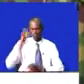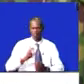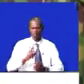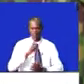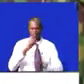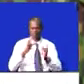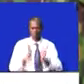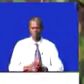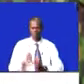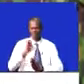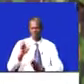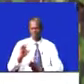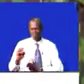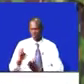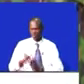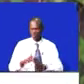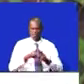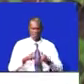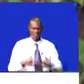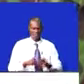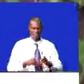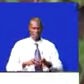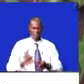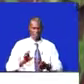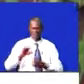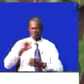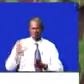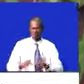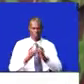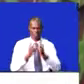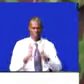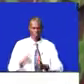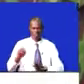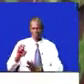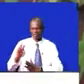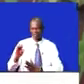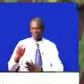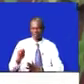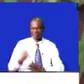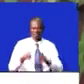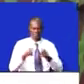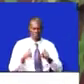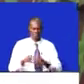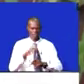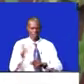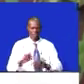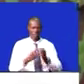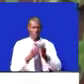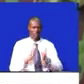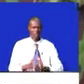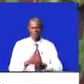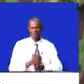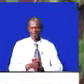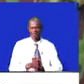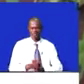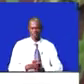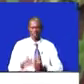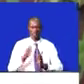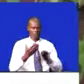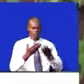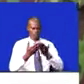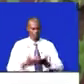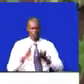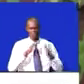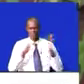CIO. We have the County Director, NEMA, and other officers. We had received